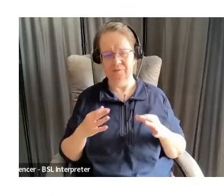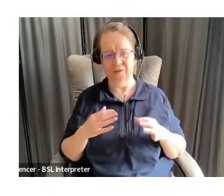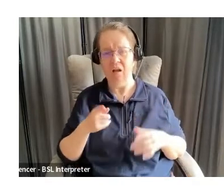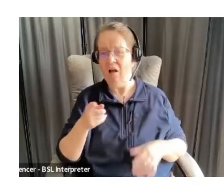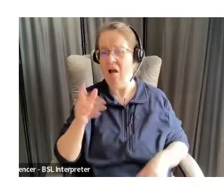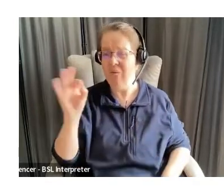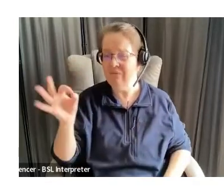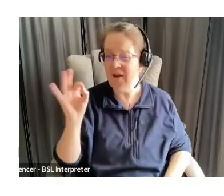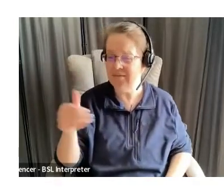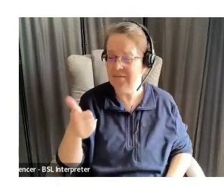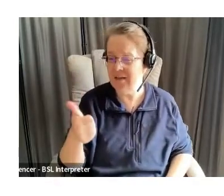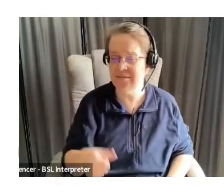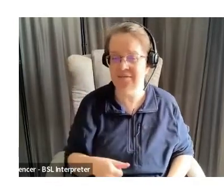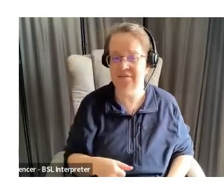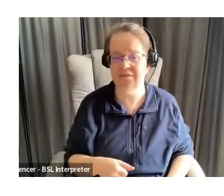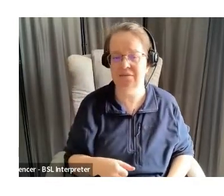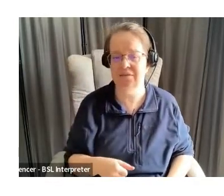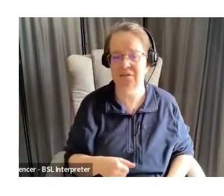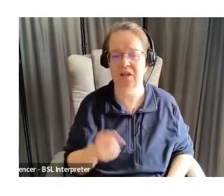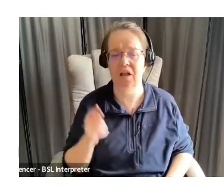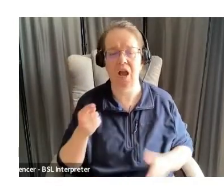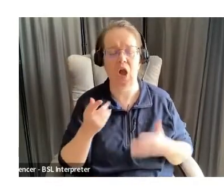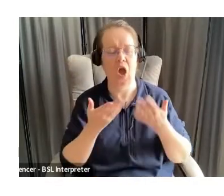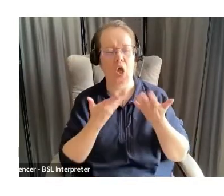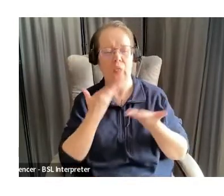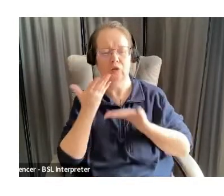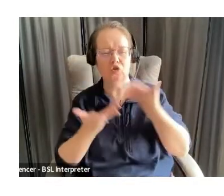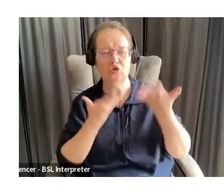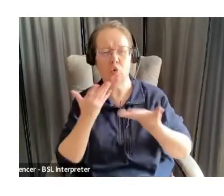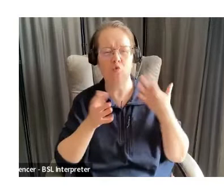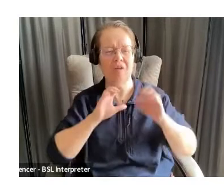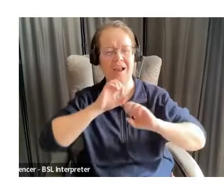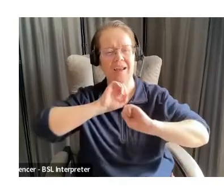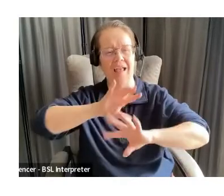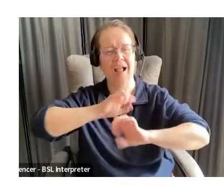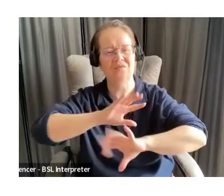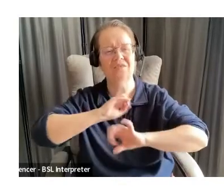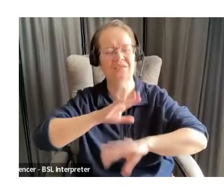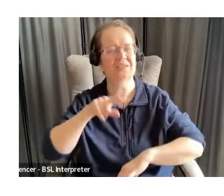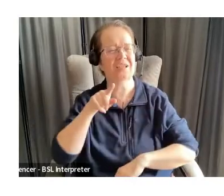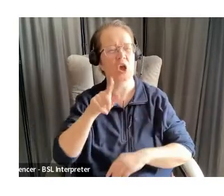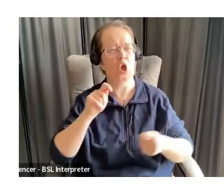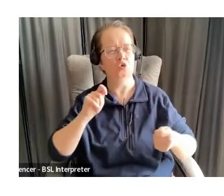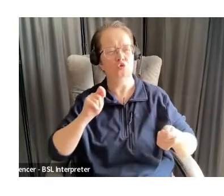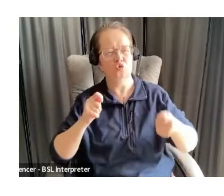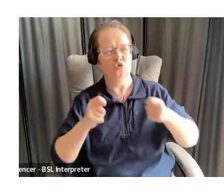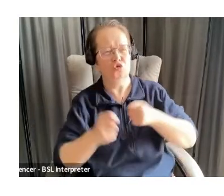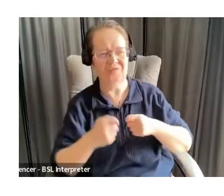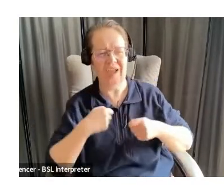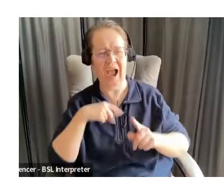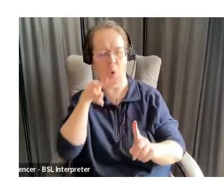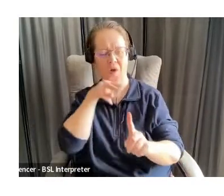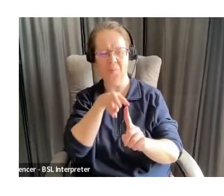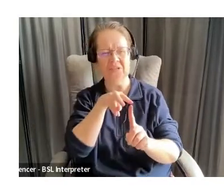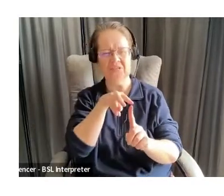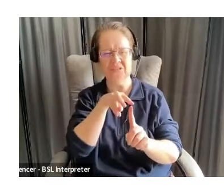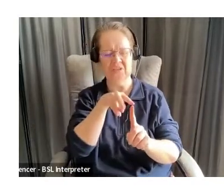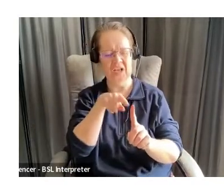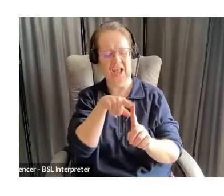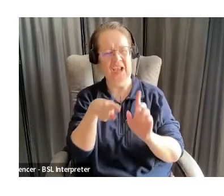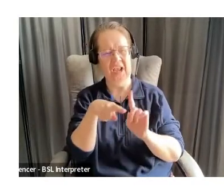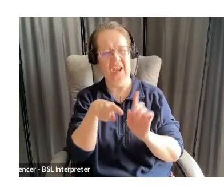Fantastic. So when we talk about these stories and narratives, we really are trying to shift our perspective. We're trying to go from the